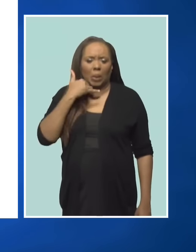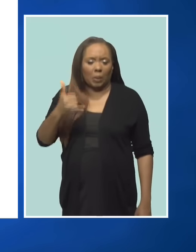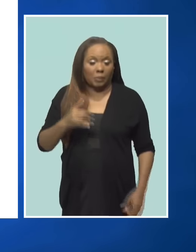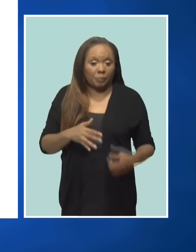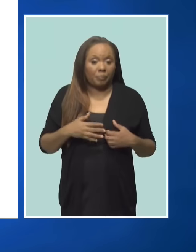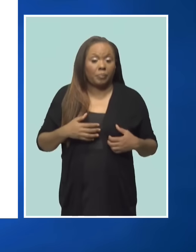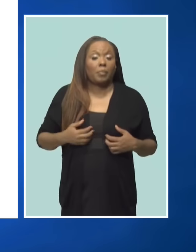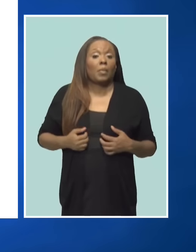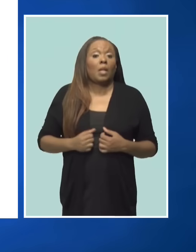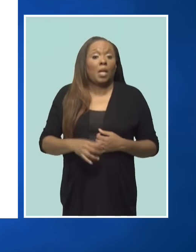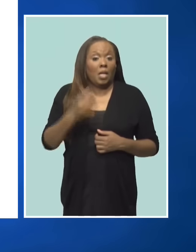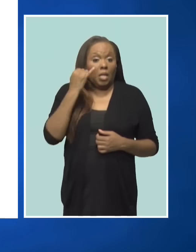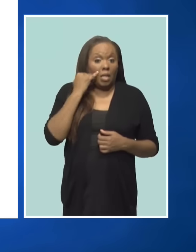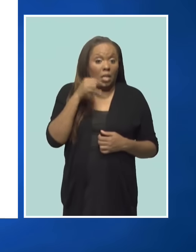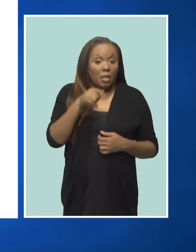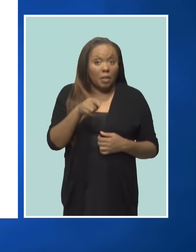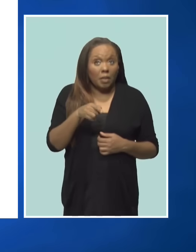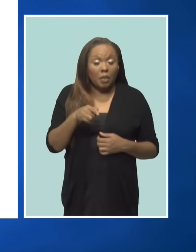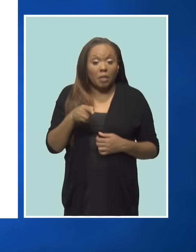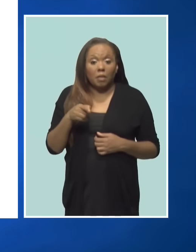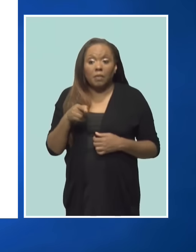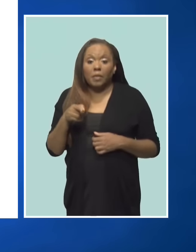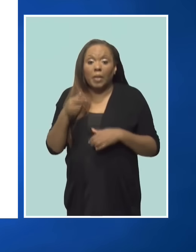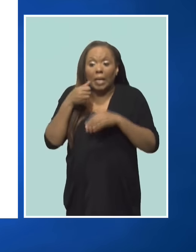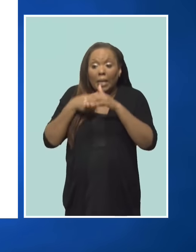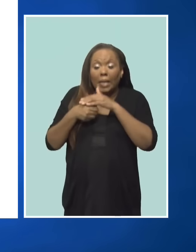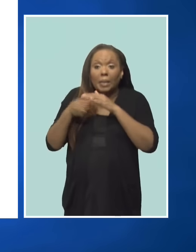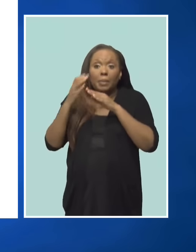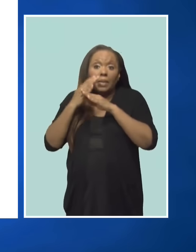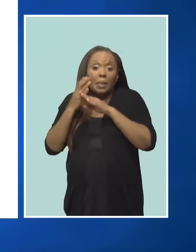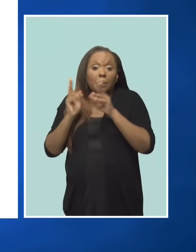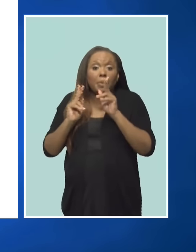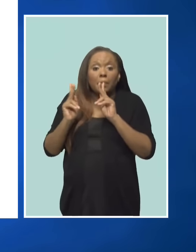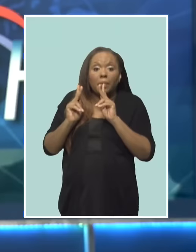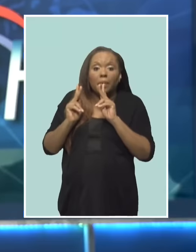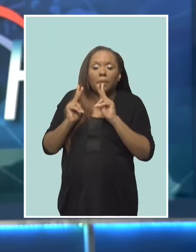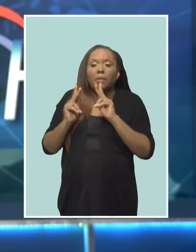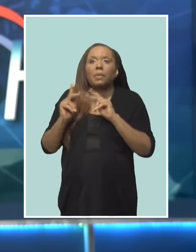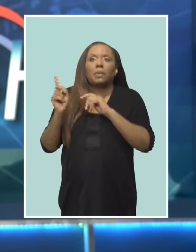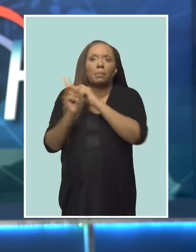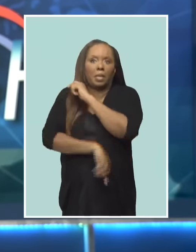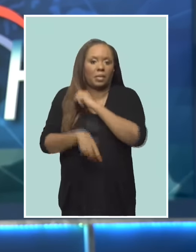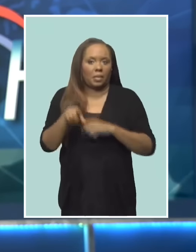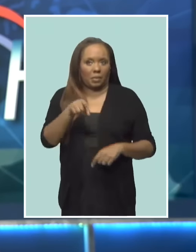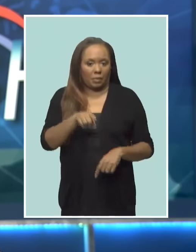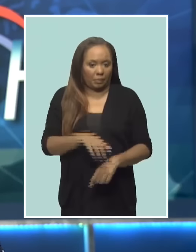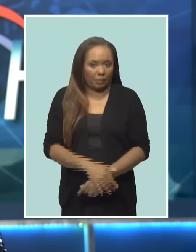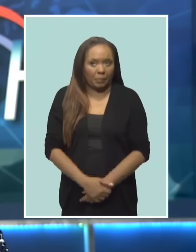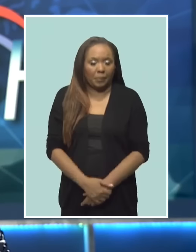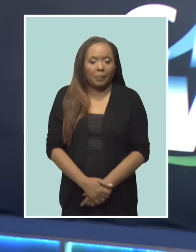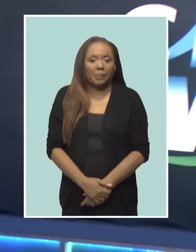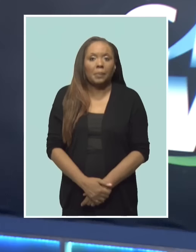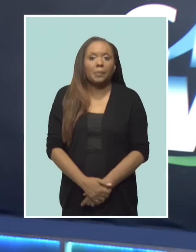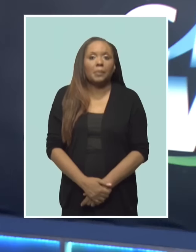being reminded that any person caught harboring or assisting wanted individuals can be